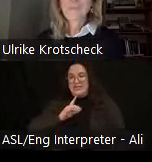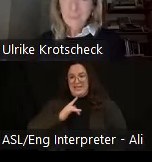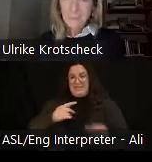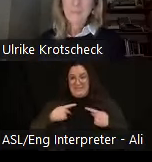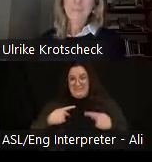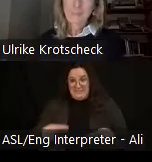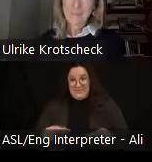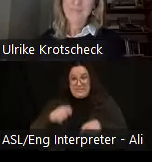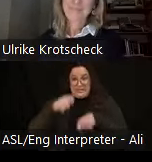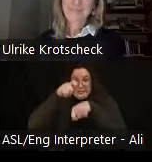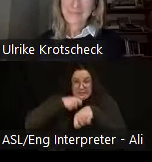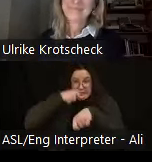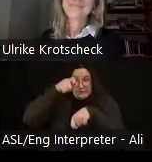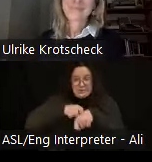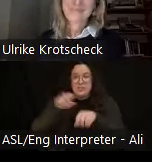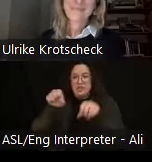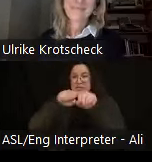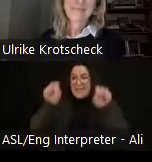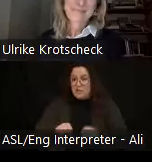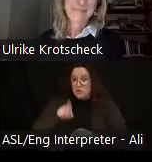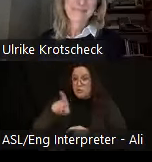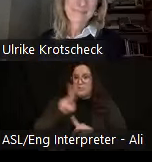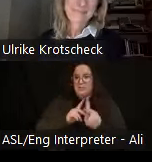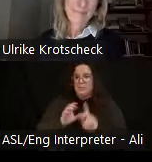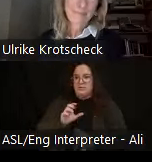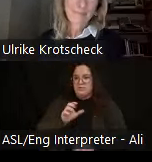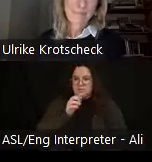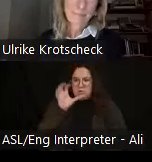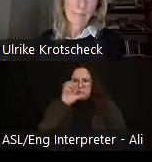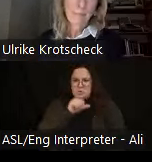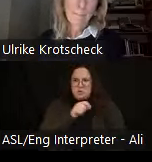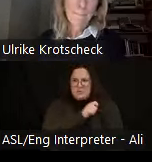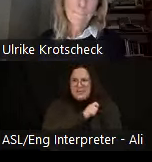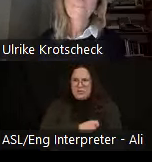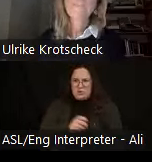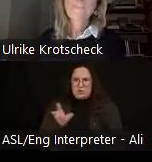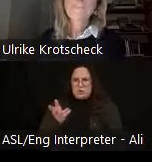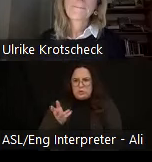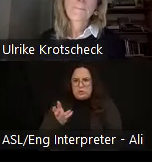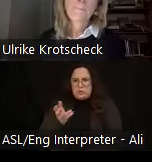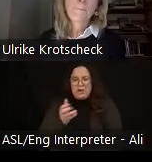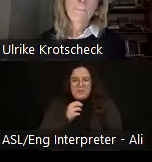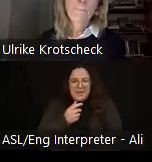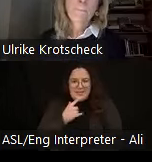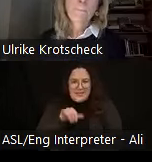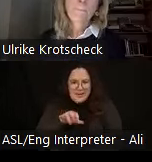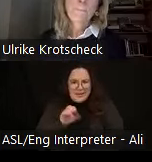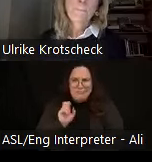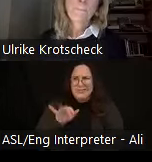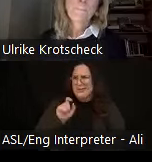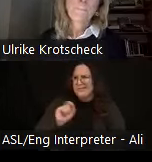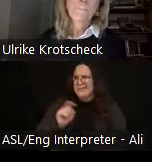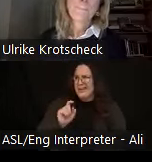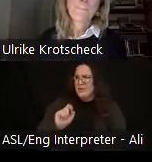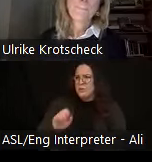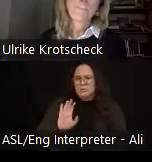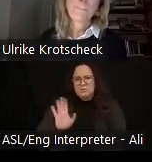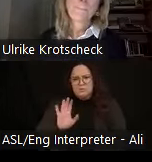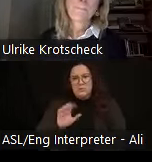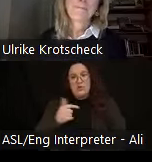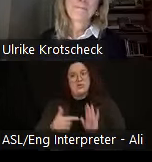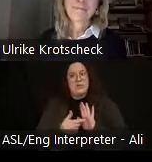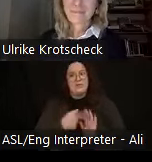skin and their statuary. The assumption is never that that's been tattoos. I'm not arguing that they are, but it's another example where we suddenly say, oh,